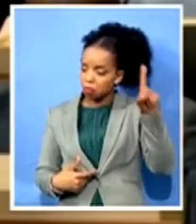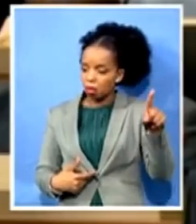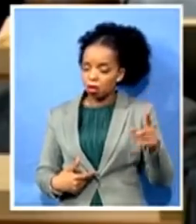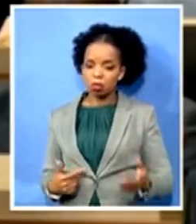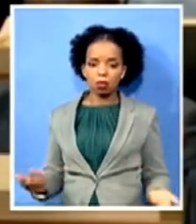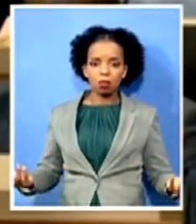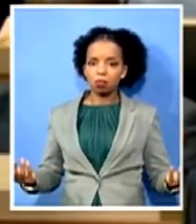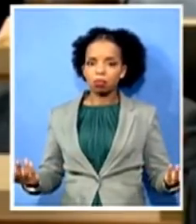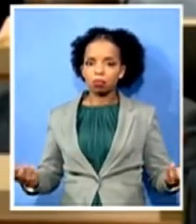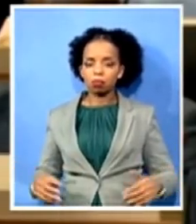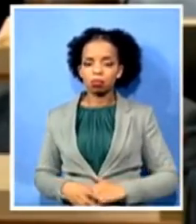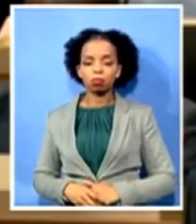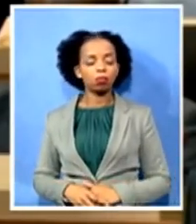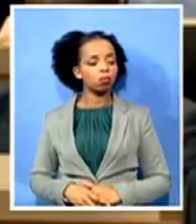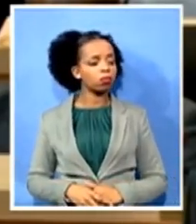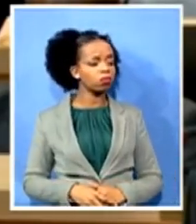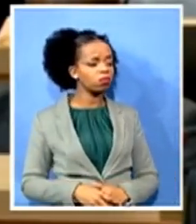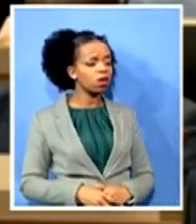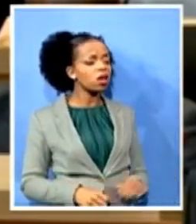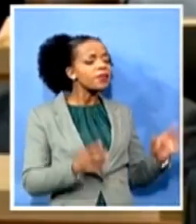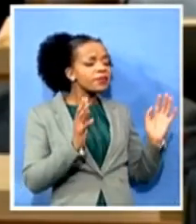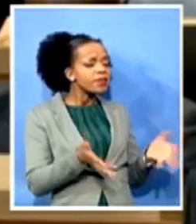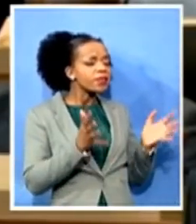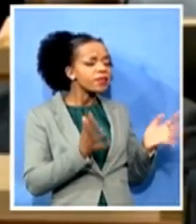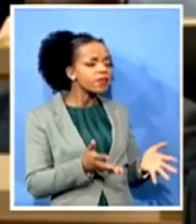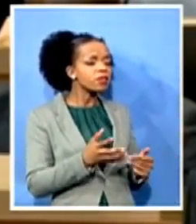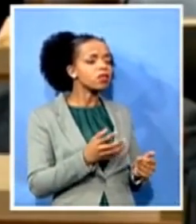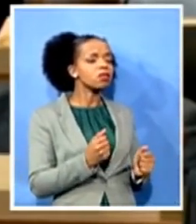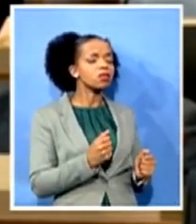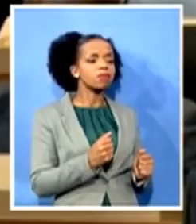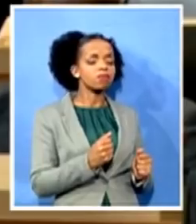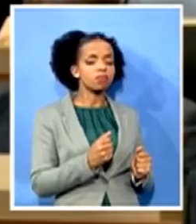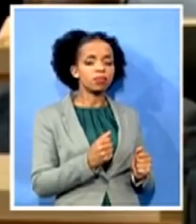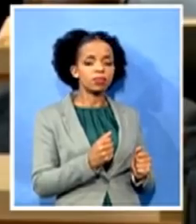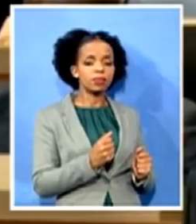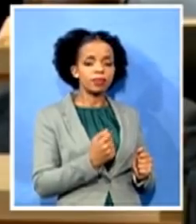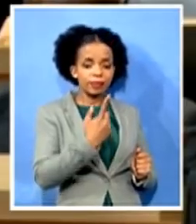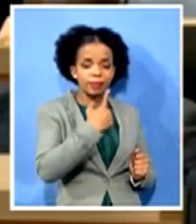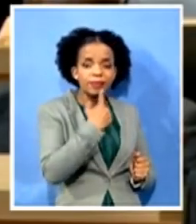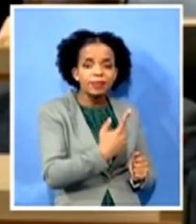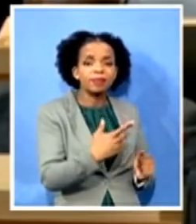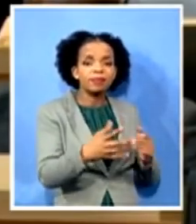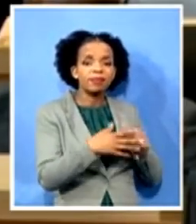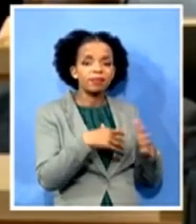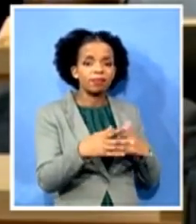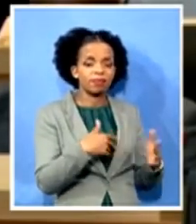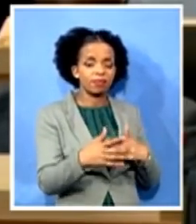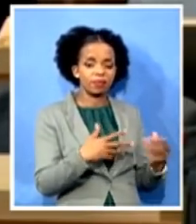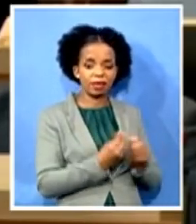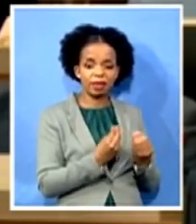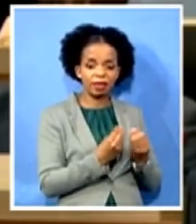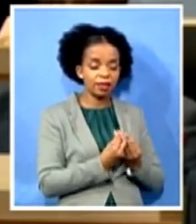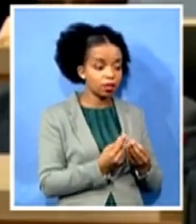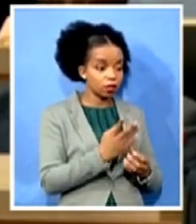attention that anything in the course of the execution of public procurement during